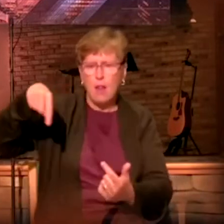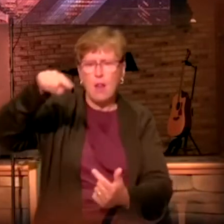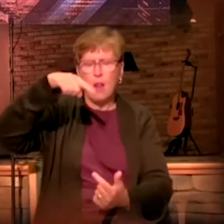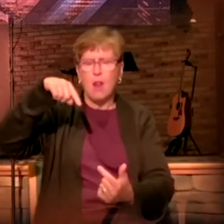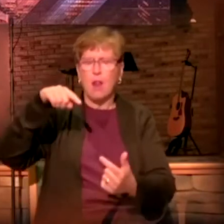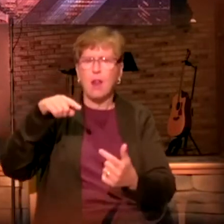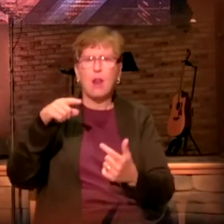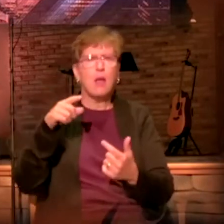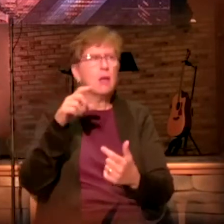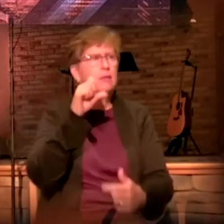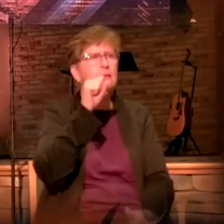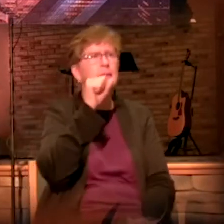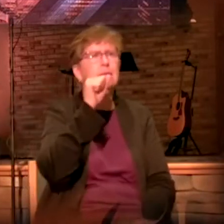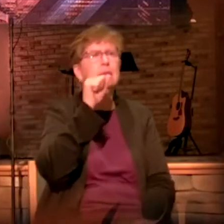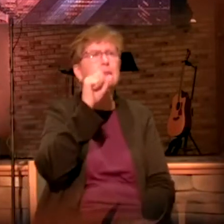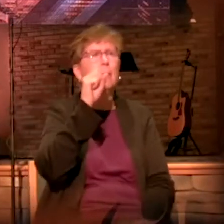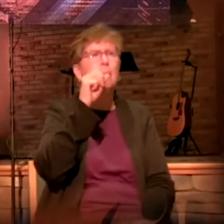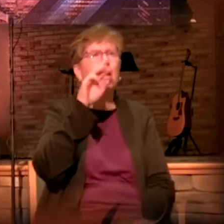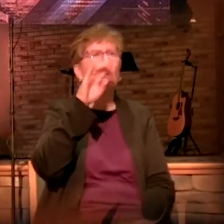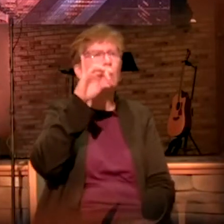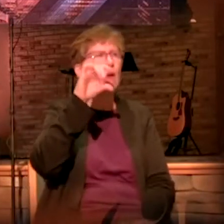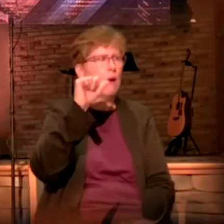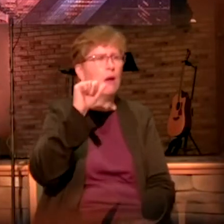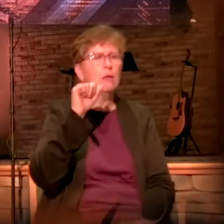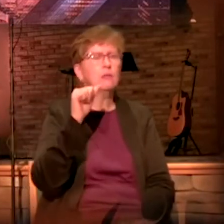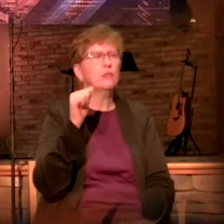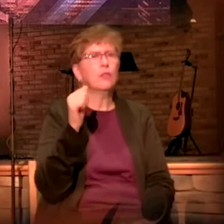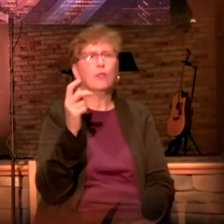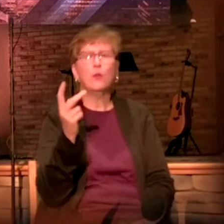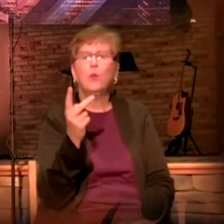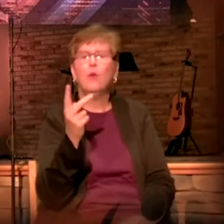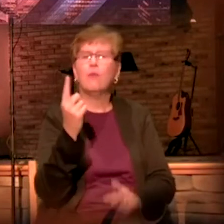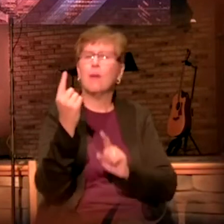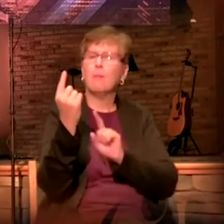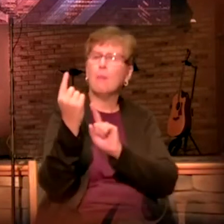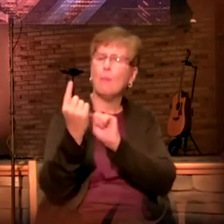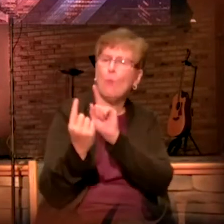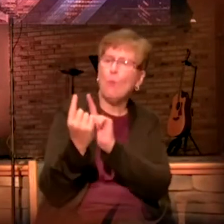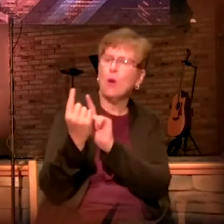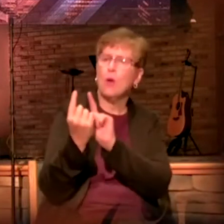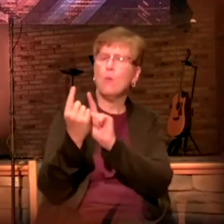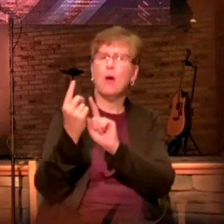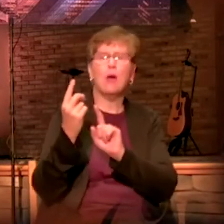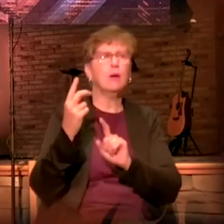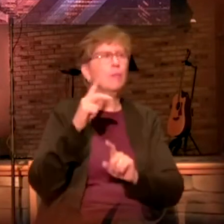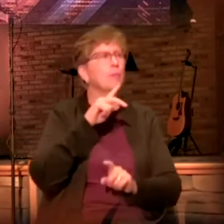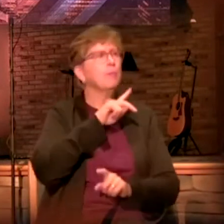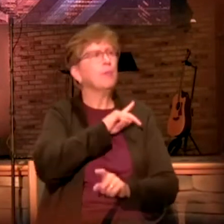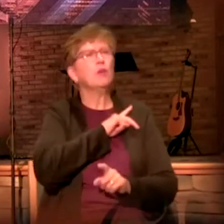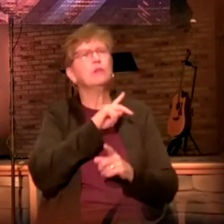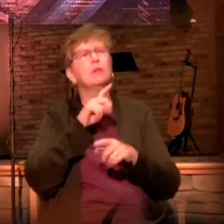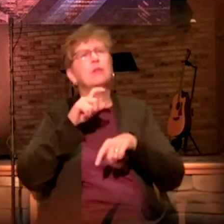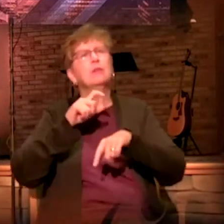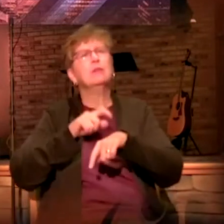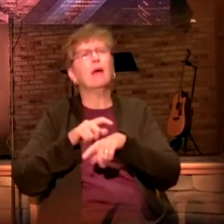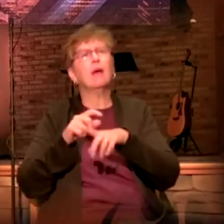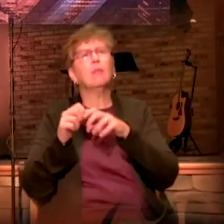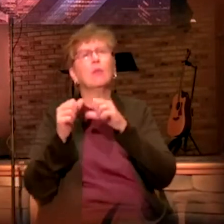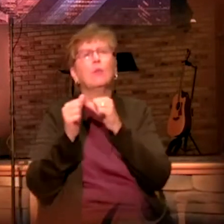was just the two of them, one-on-one. It was a personal time with